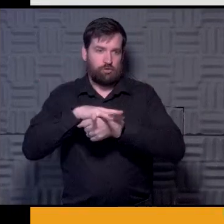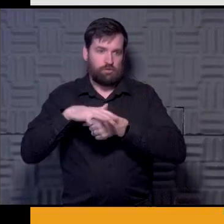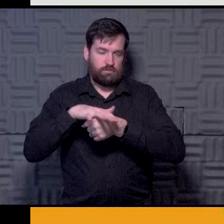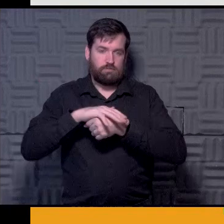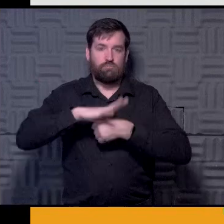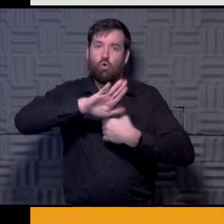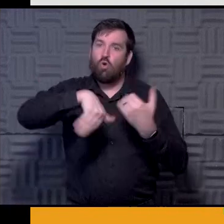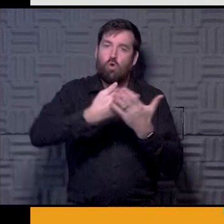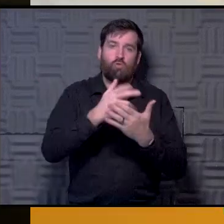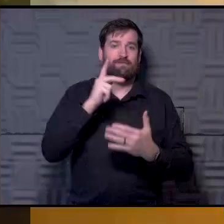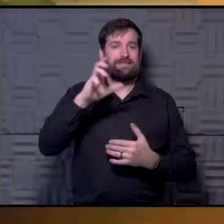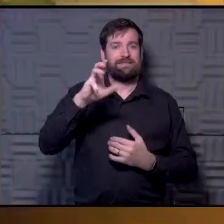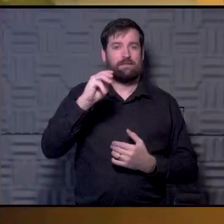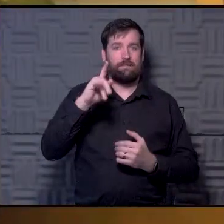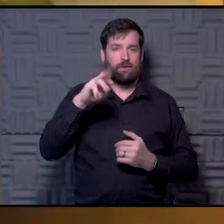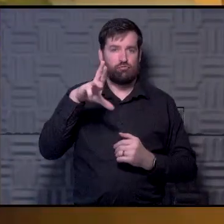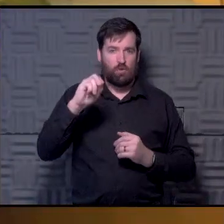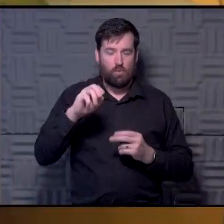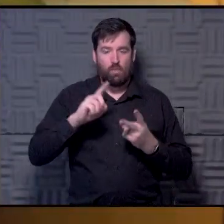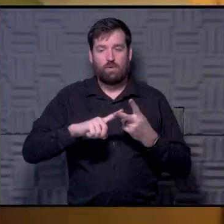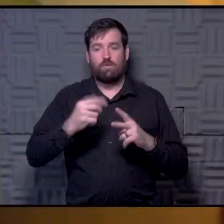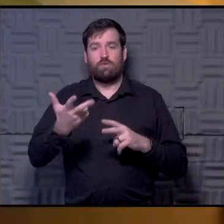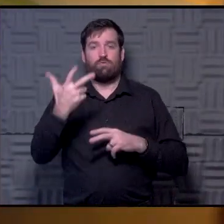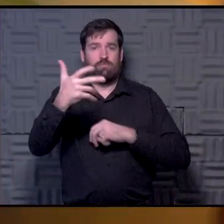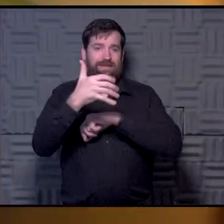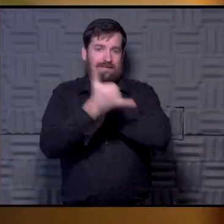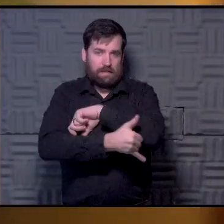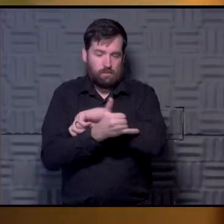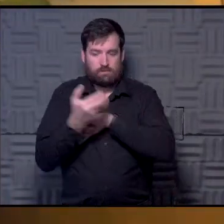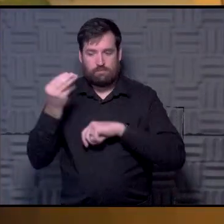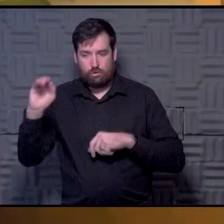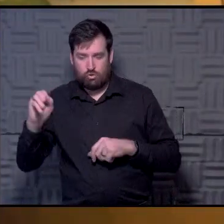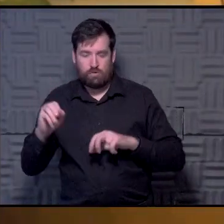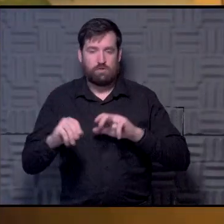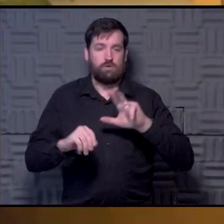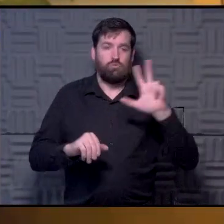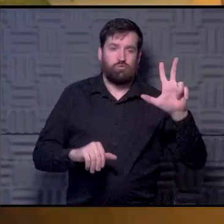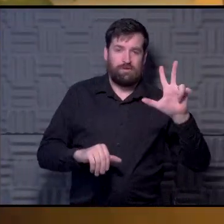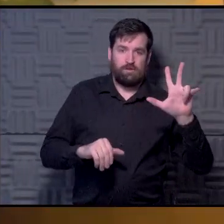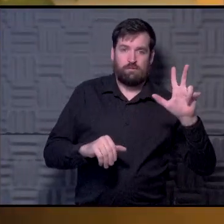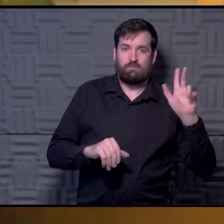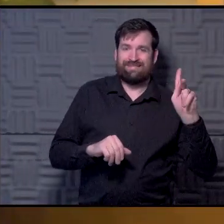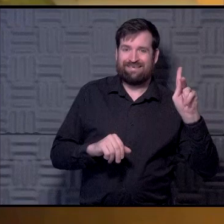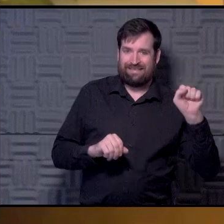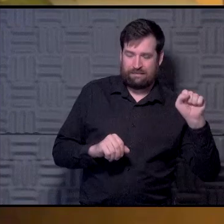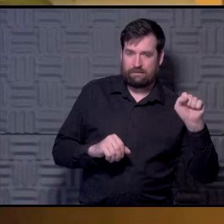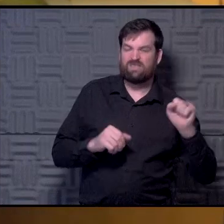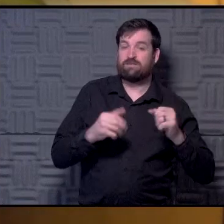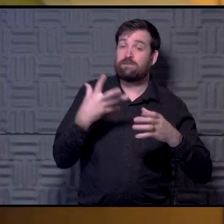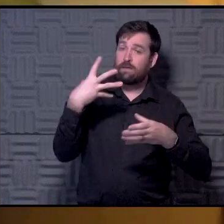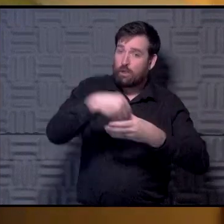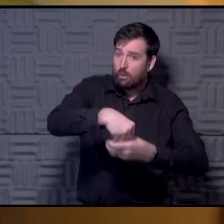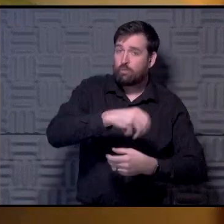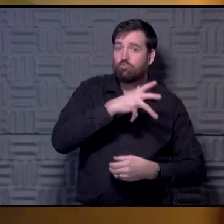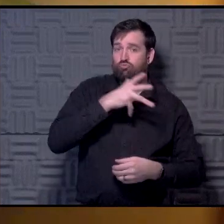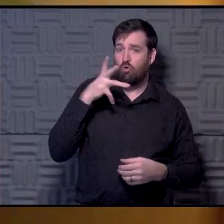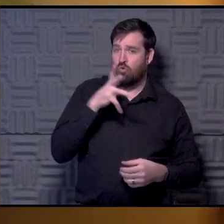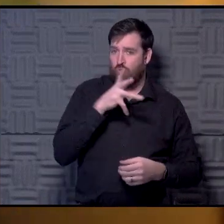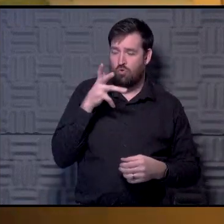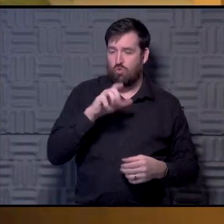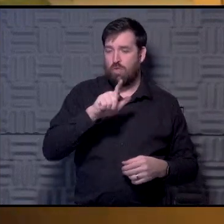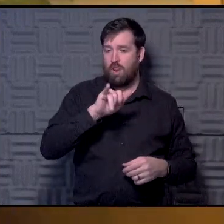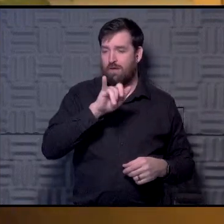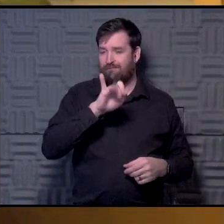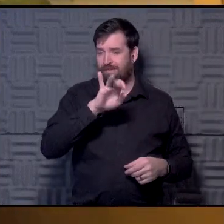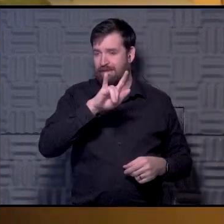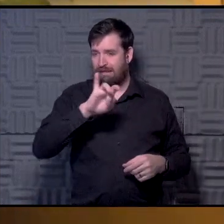all of Kansas City Metro and 3 counties in Missouri, 3 counties in Kansas, including rural counties. Lafayette